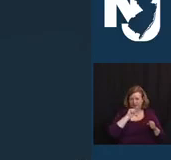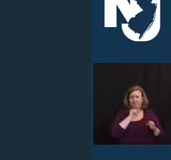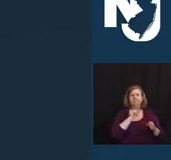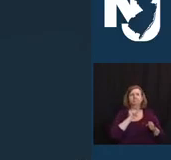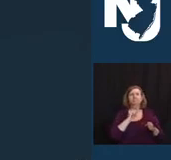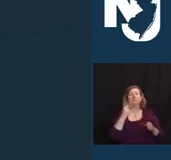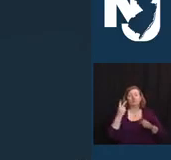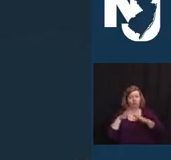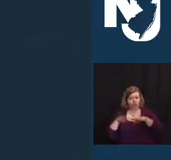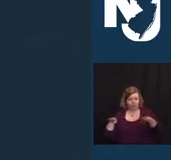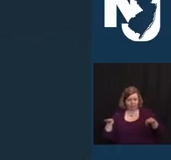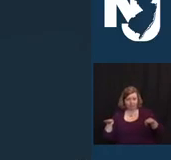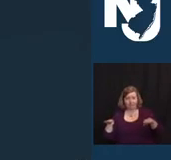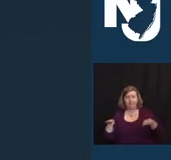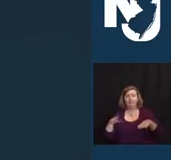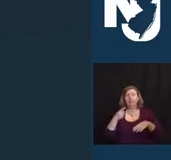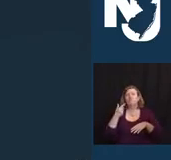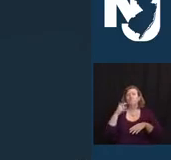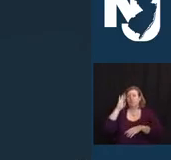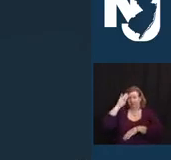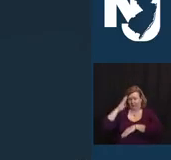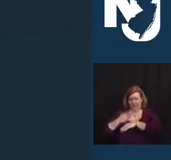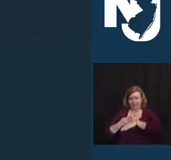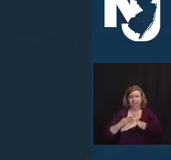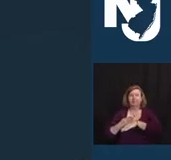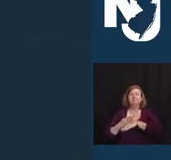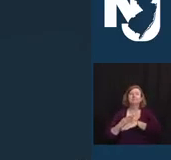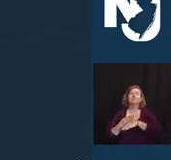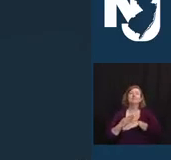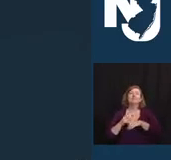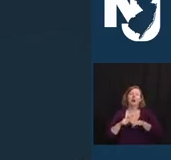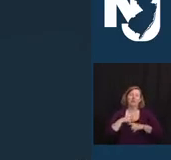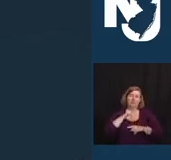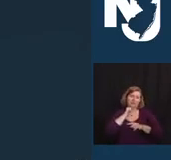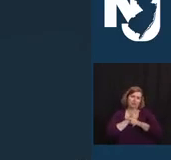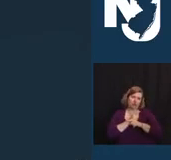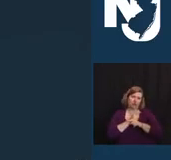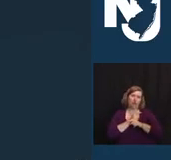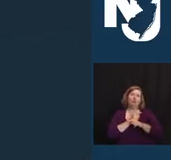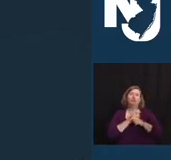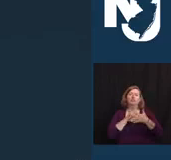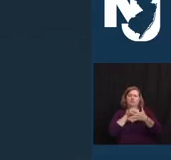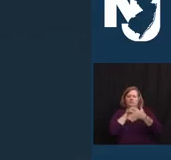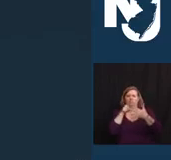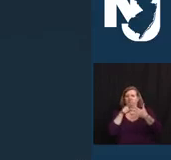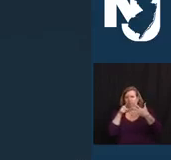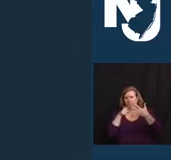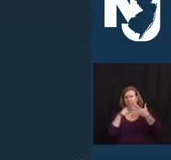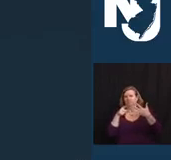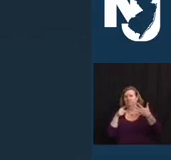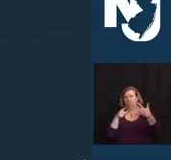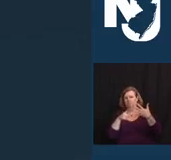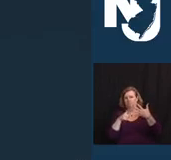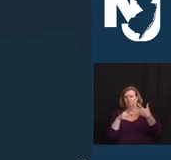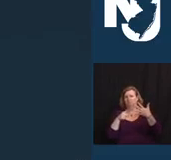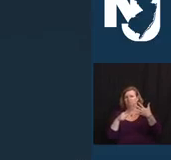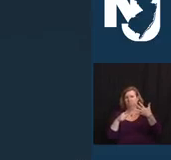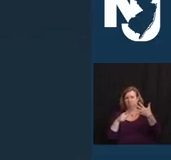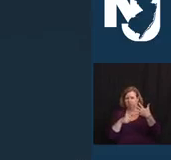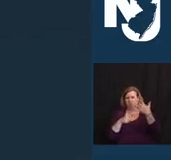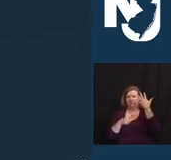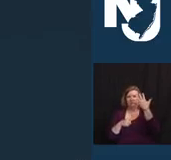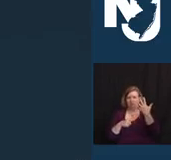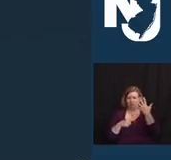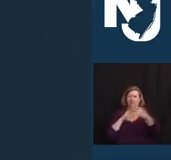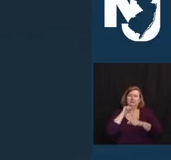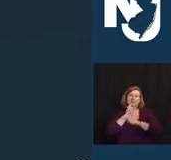and his grandson Richard. He's also survived by his sisters Abir, Aisha, Anbara, Awatif, and